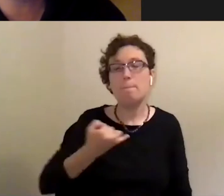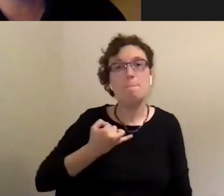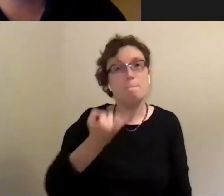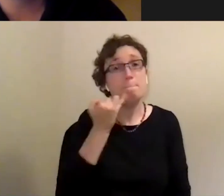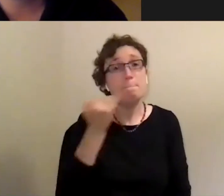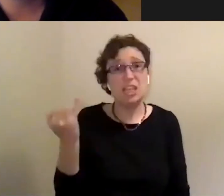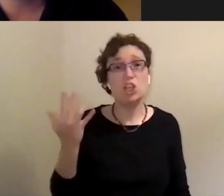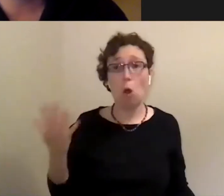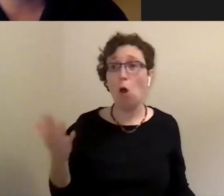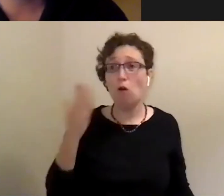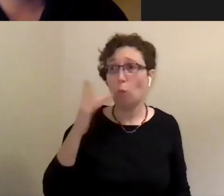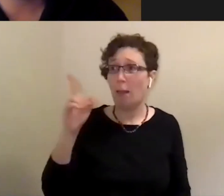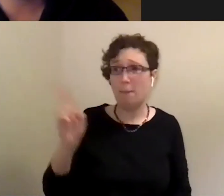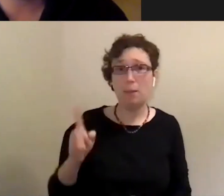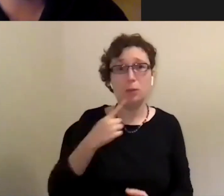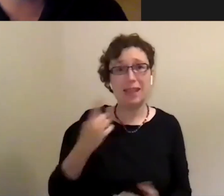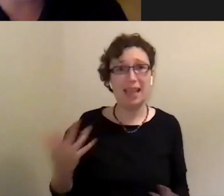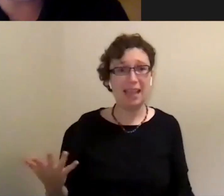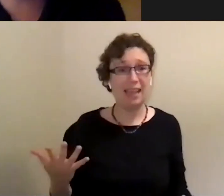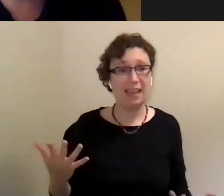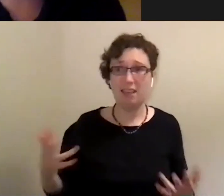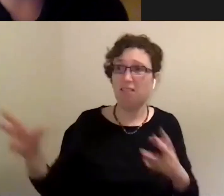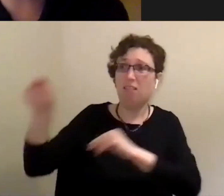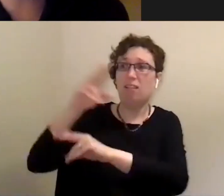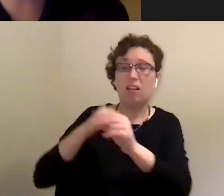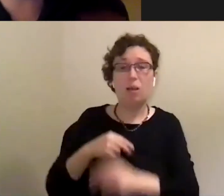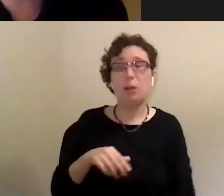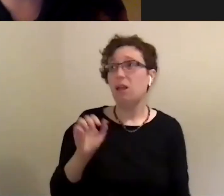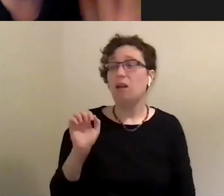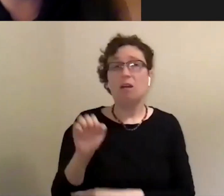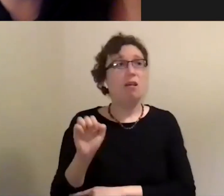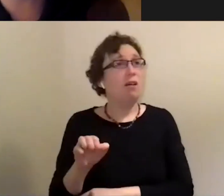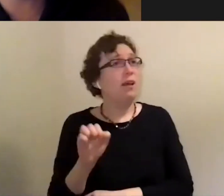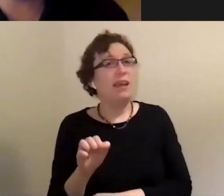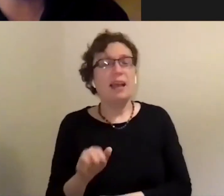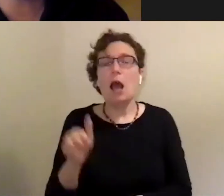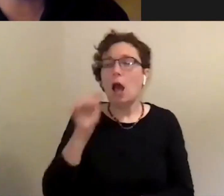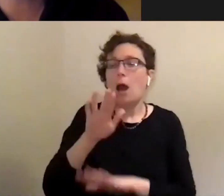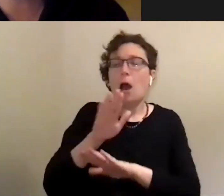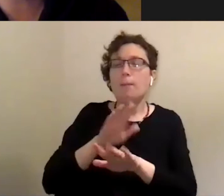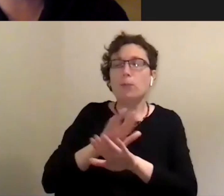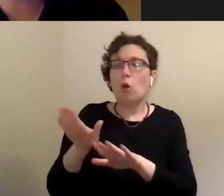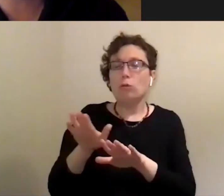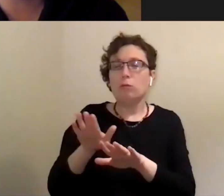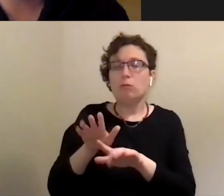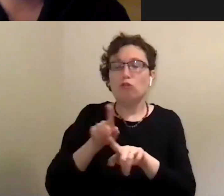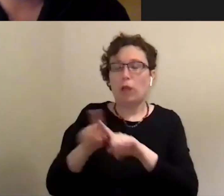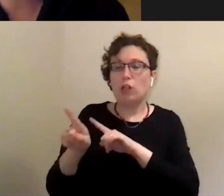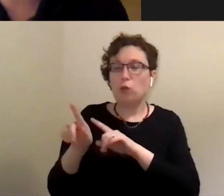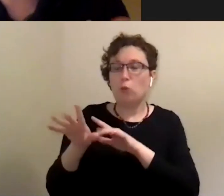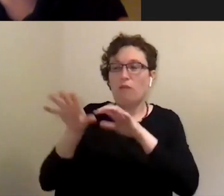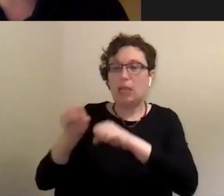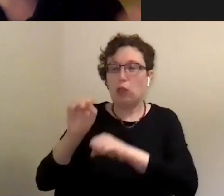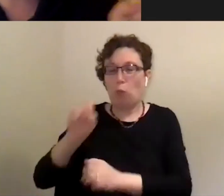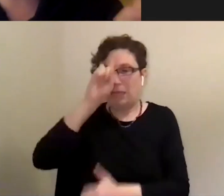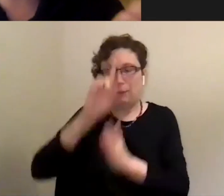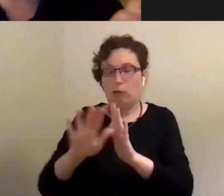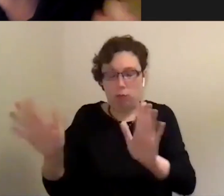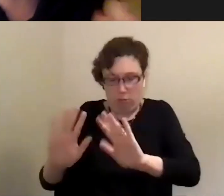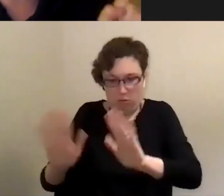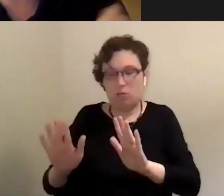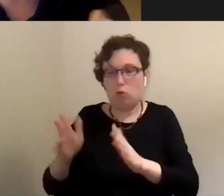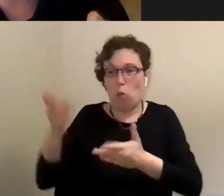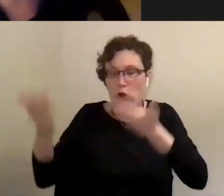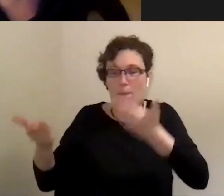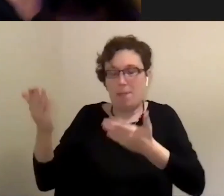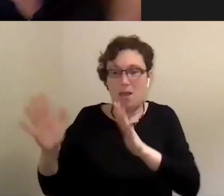like, it's just it's horrible, and it's just kind of like, it's someone trying to be kind of right